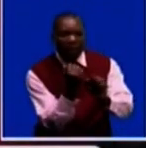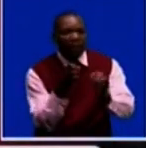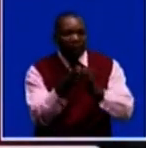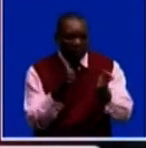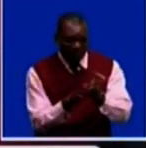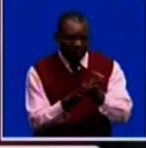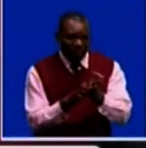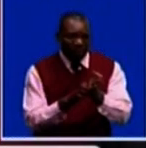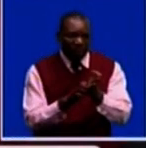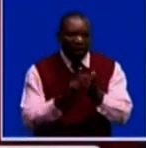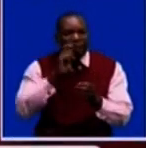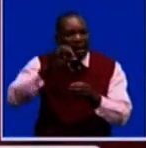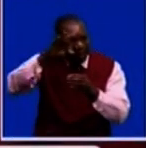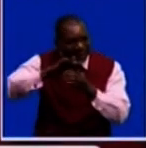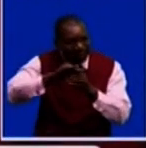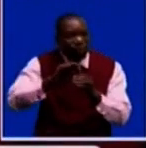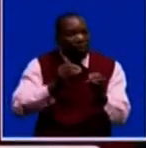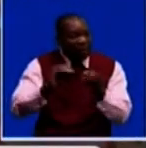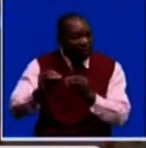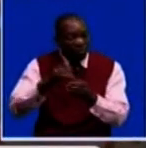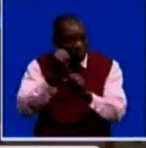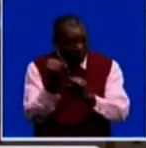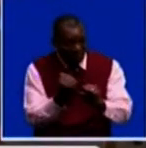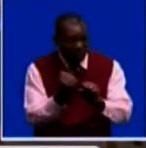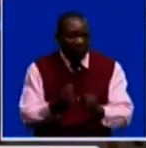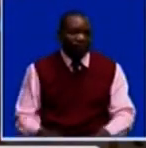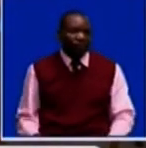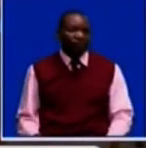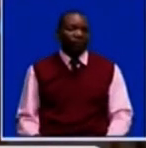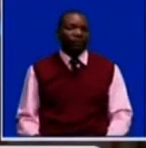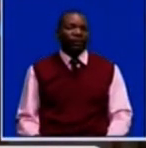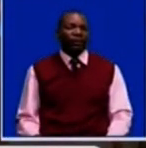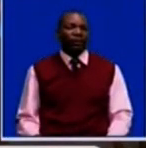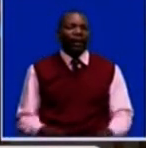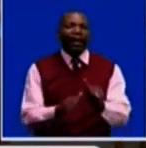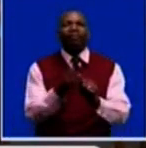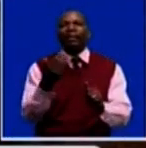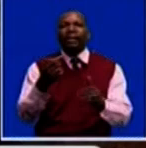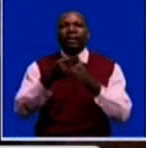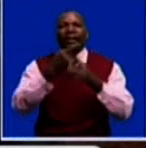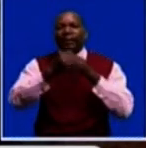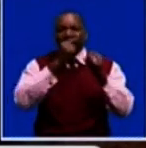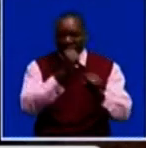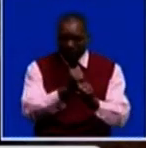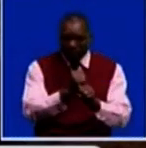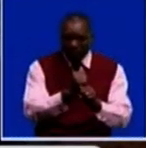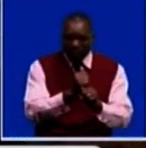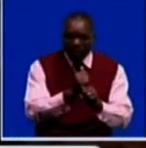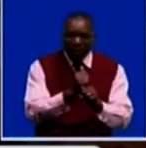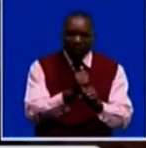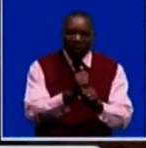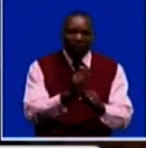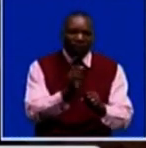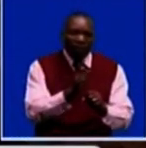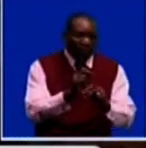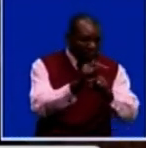election materials. So for next year, everything being equal, all our strong rooms are going to